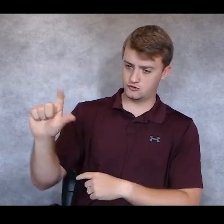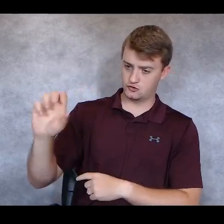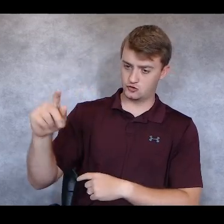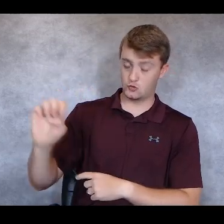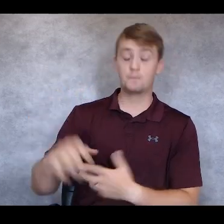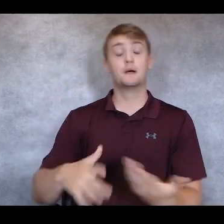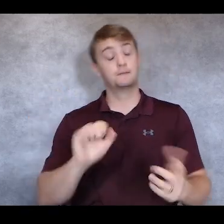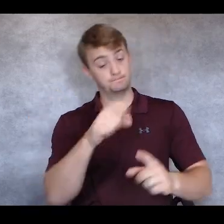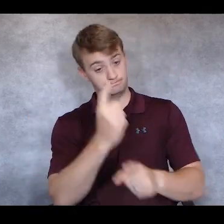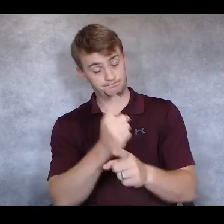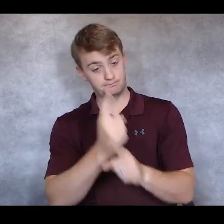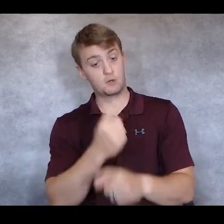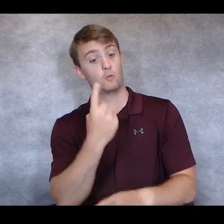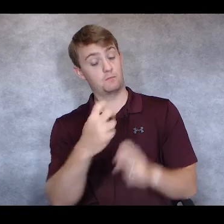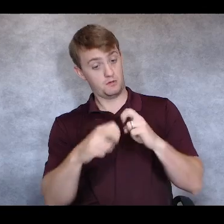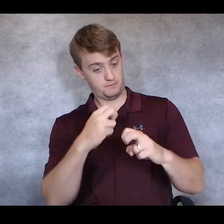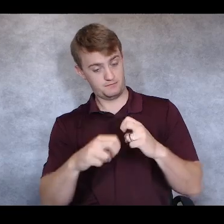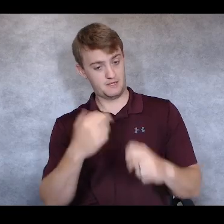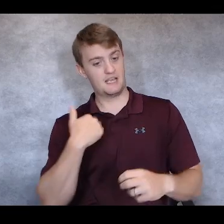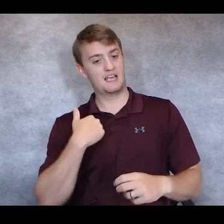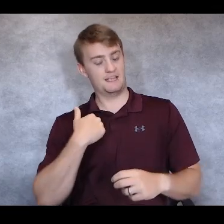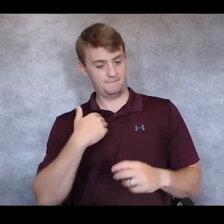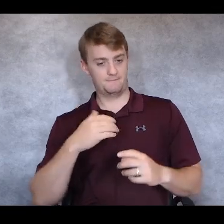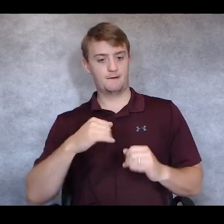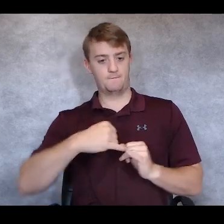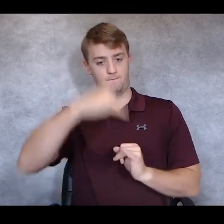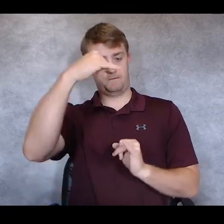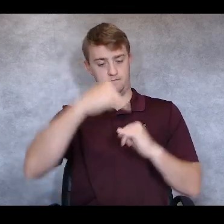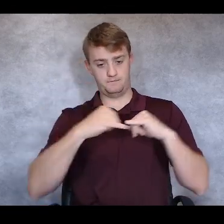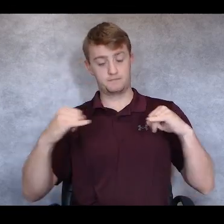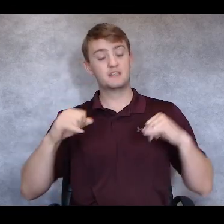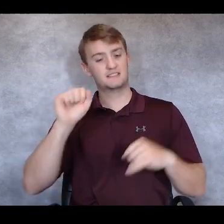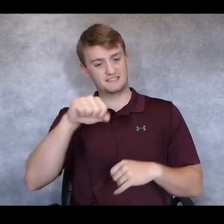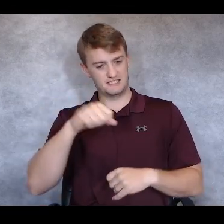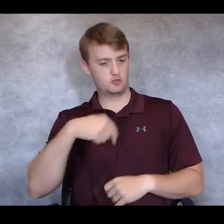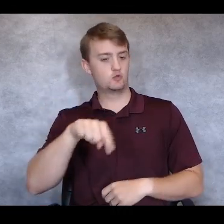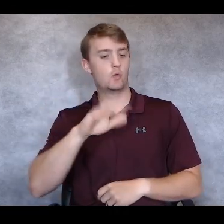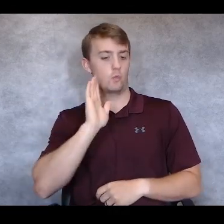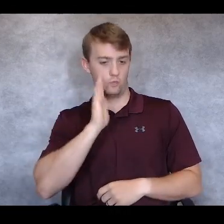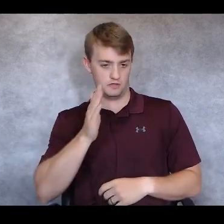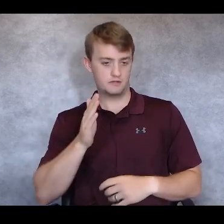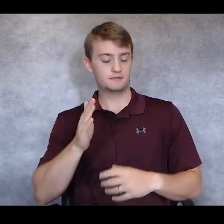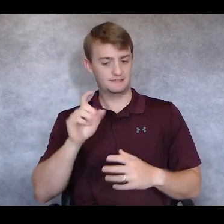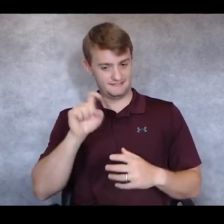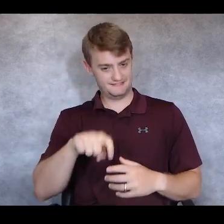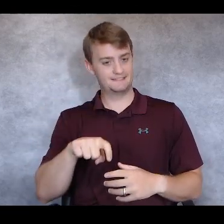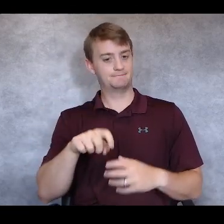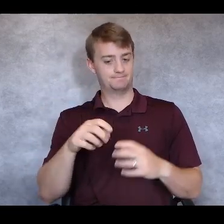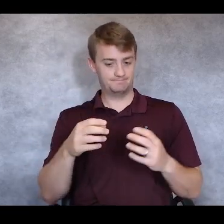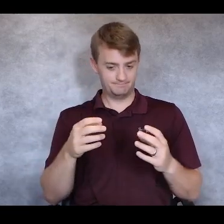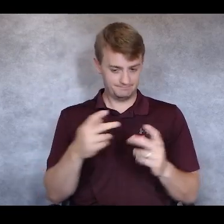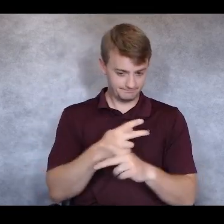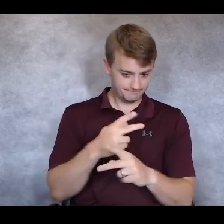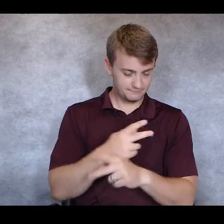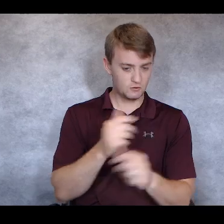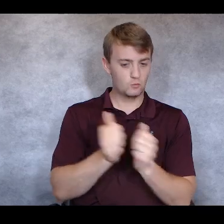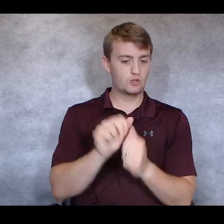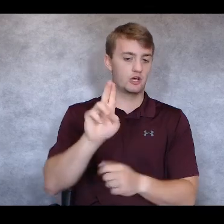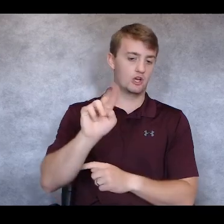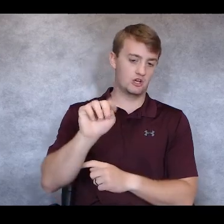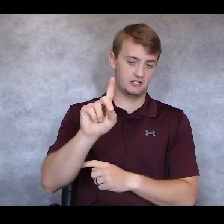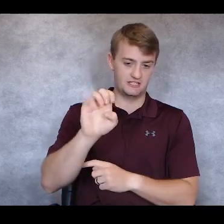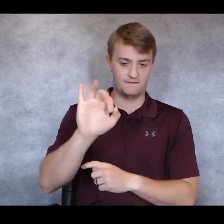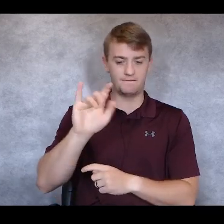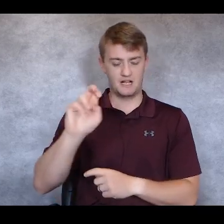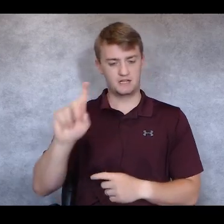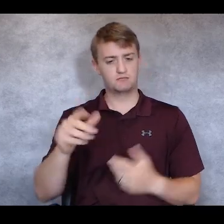Yes, one of the problems does have horizontal and vertical lines. And yes, you will be dealing with an undefined slope. So let's get started and I'll